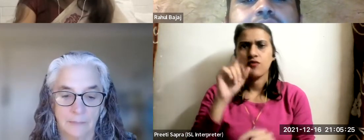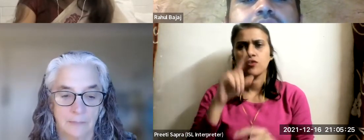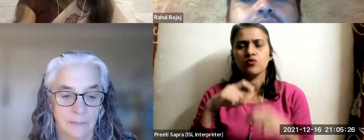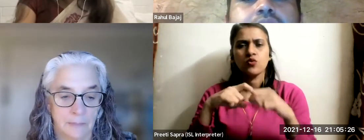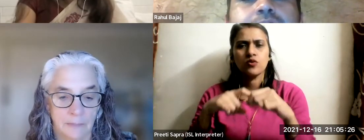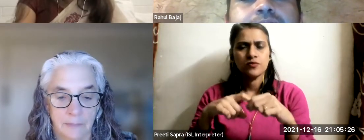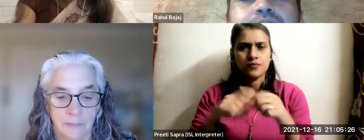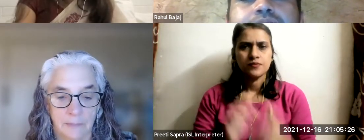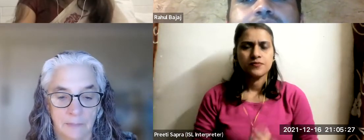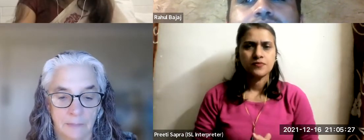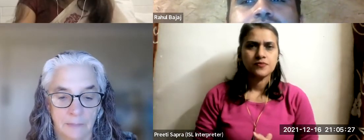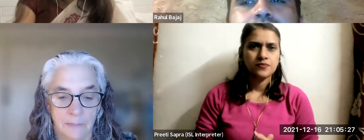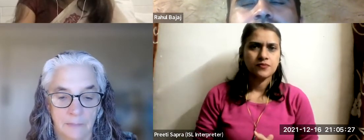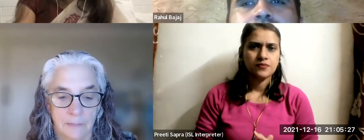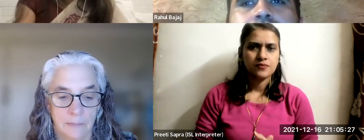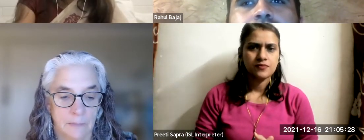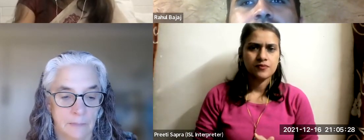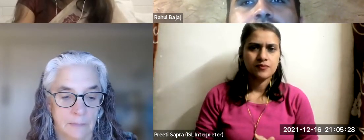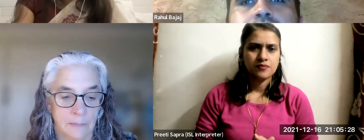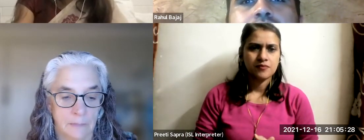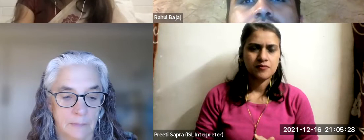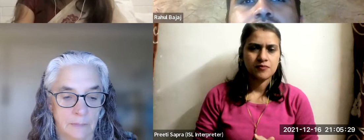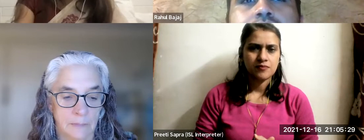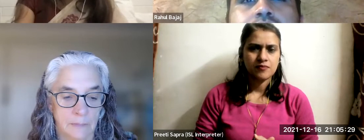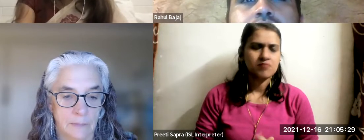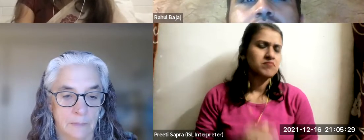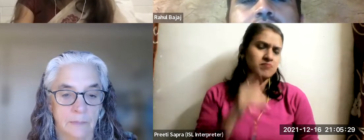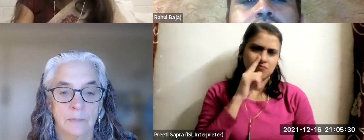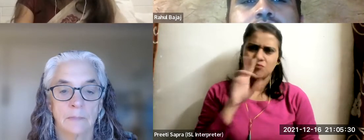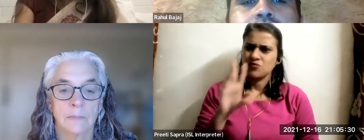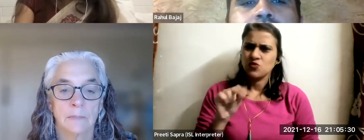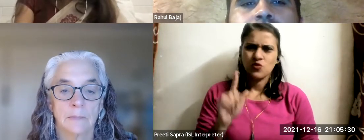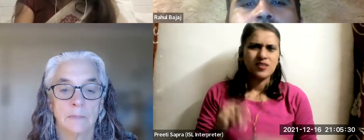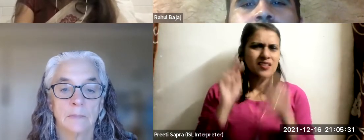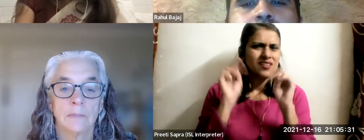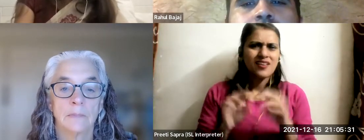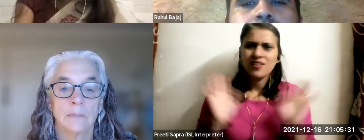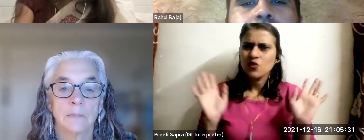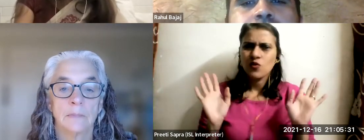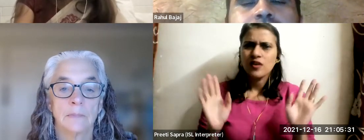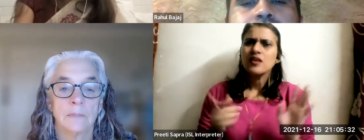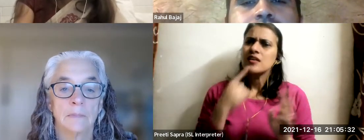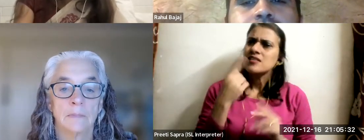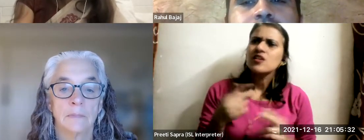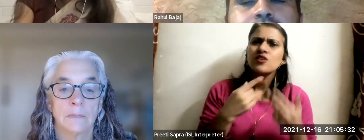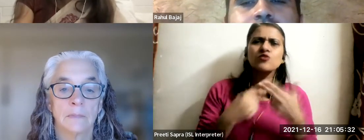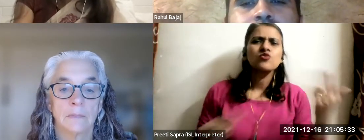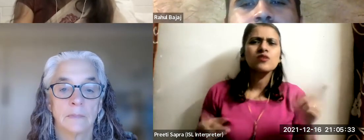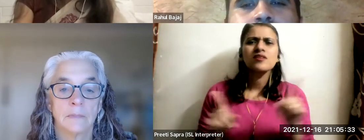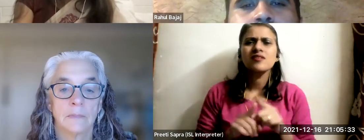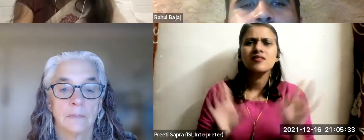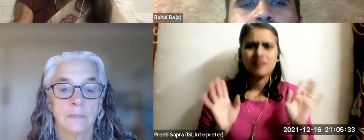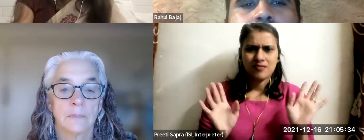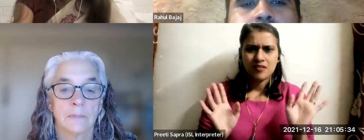precisely? So I don't think they need to articulate their needs. Like Lainey said, they just need to say their story. I don't think they need